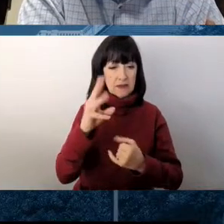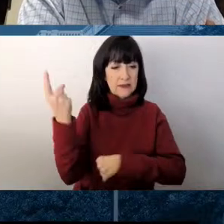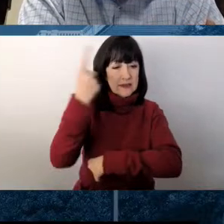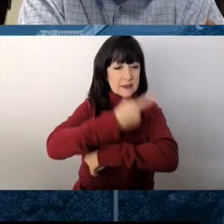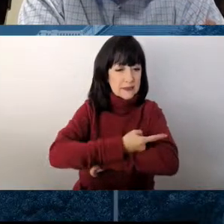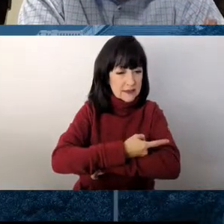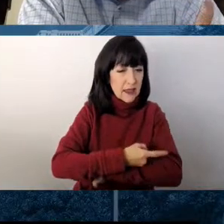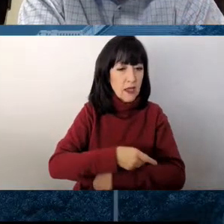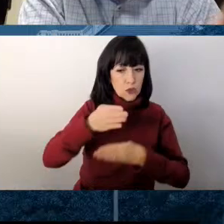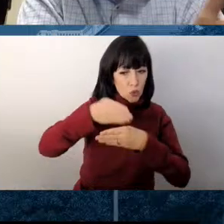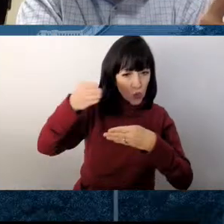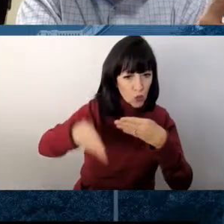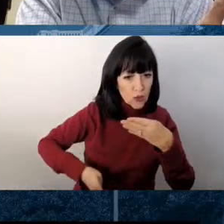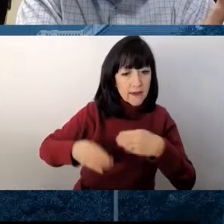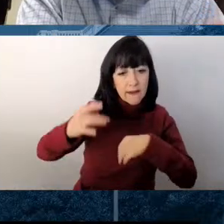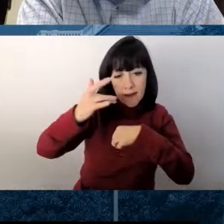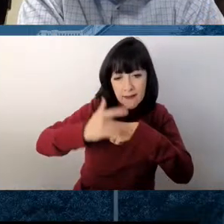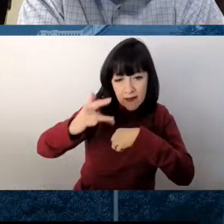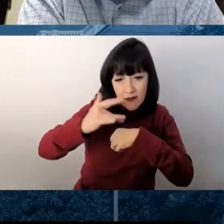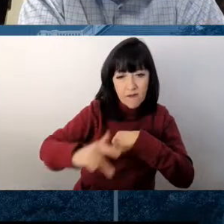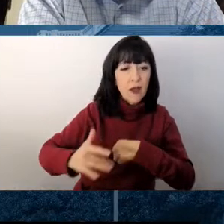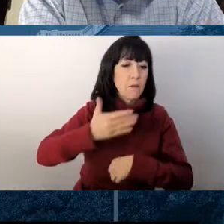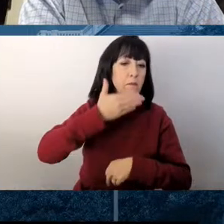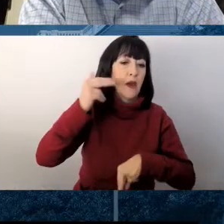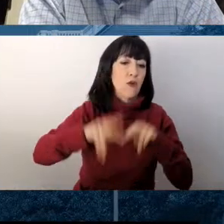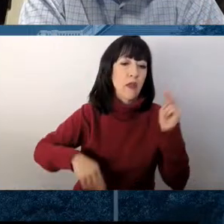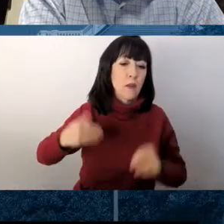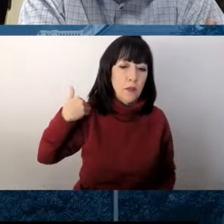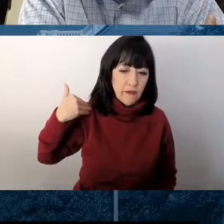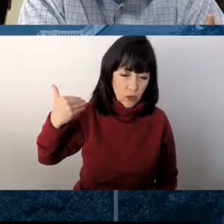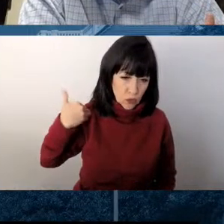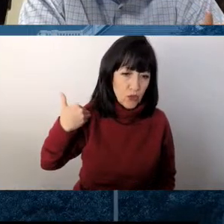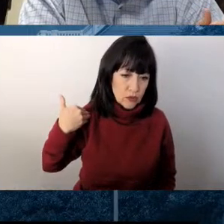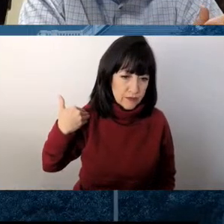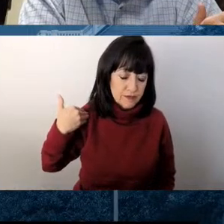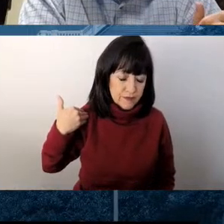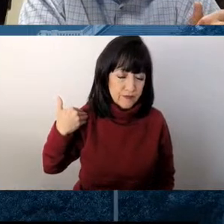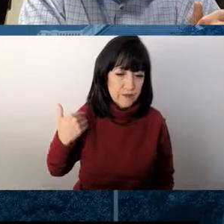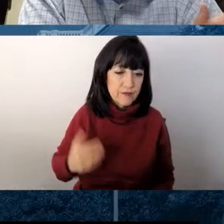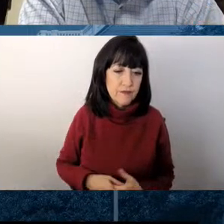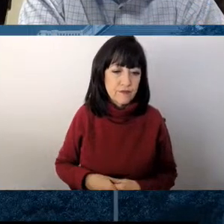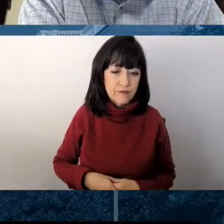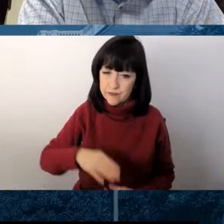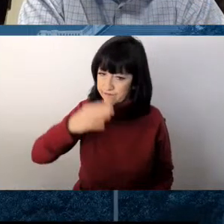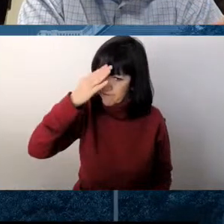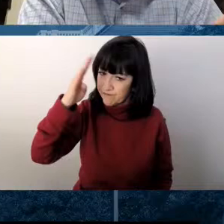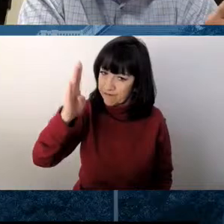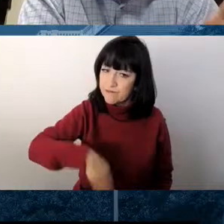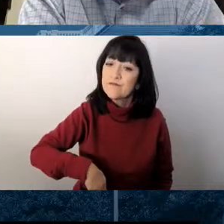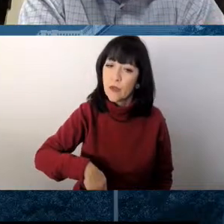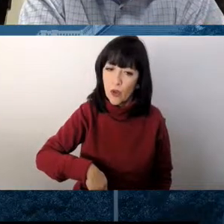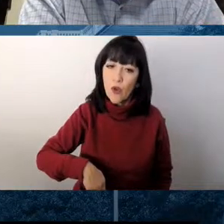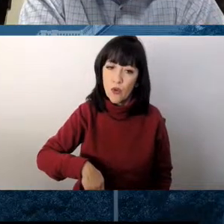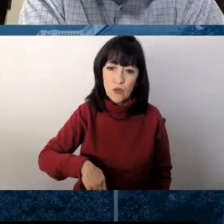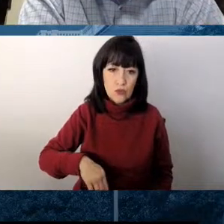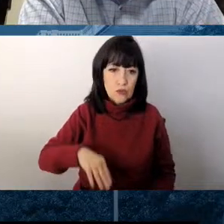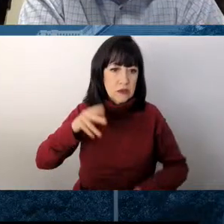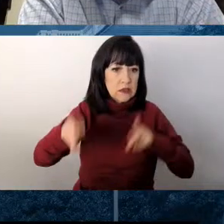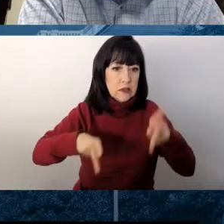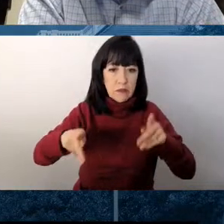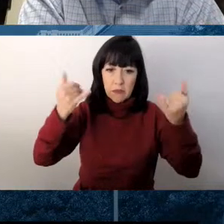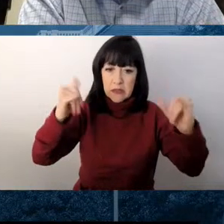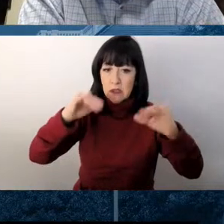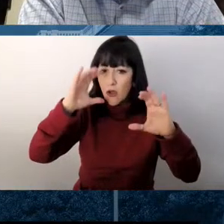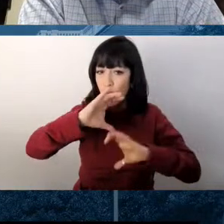That will hopefully also increase this number. We know there's, a demand still. We are trying to,